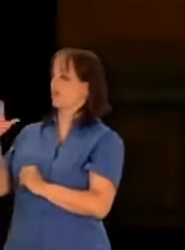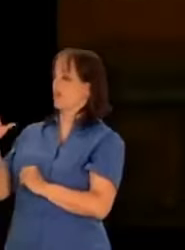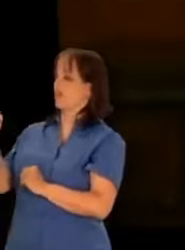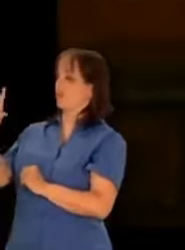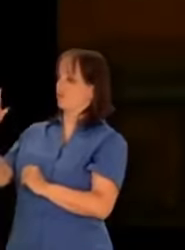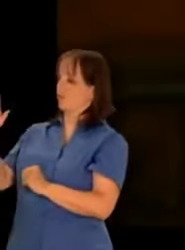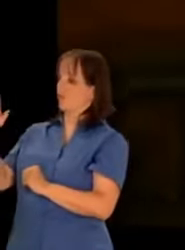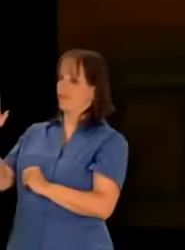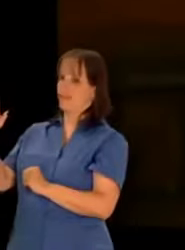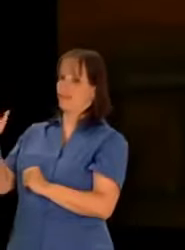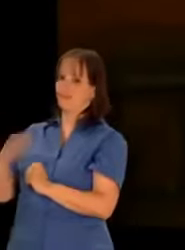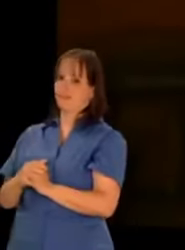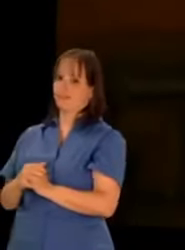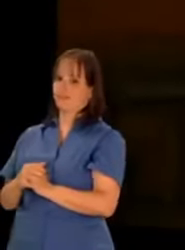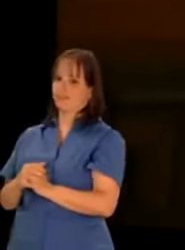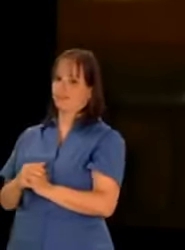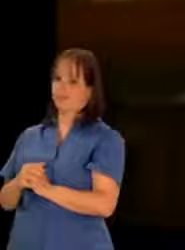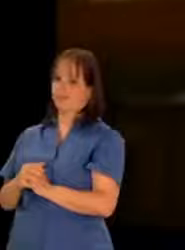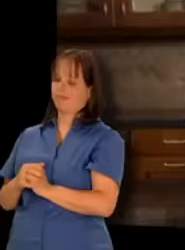325.